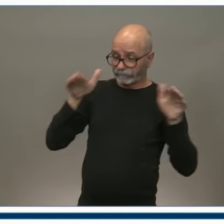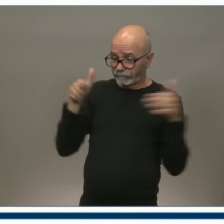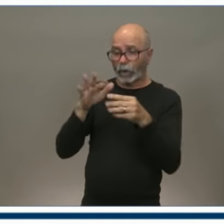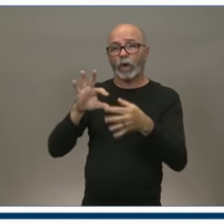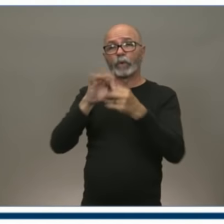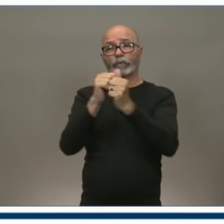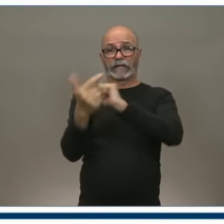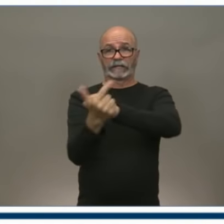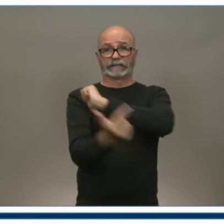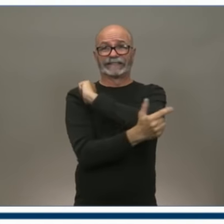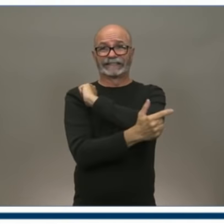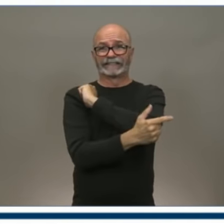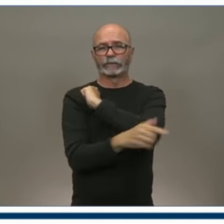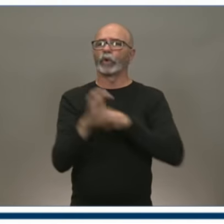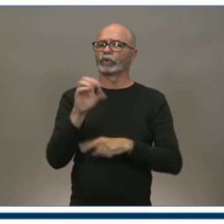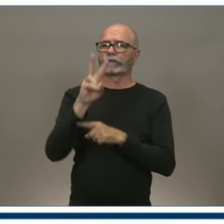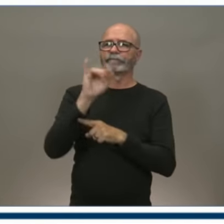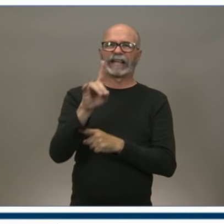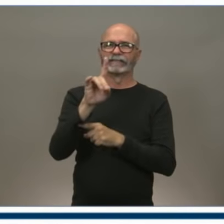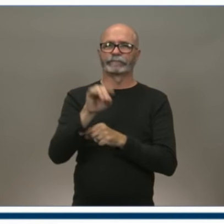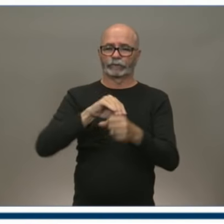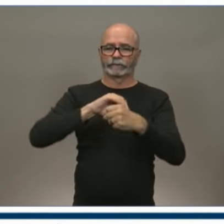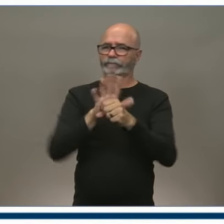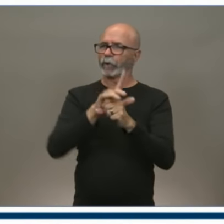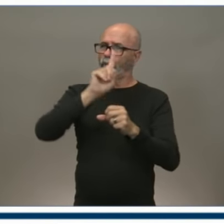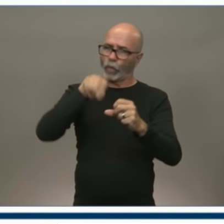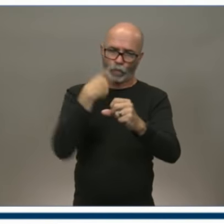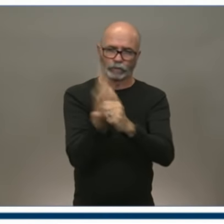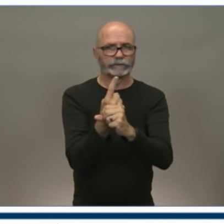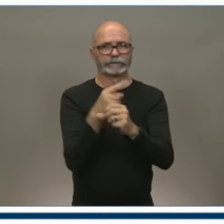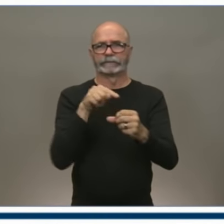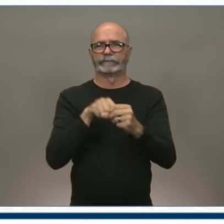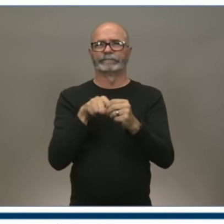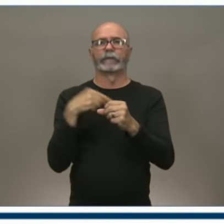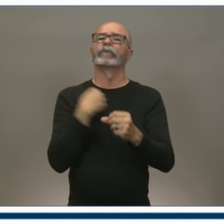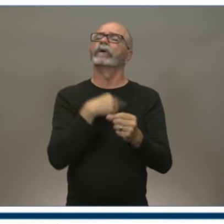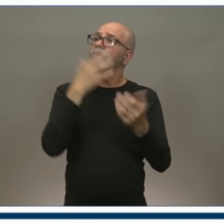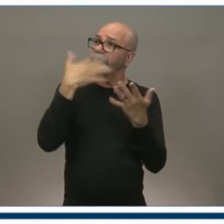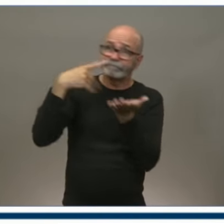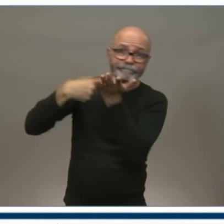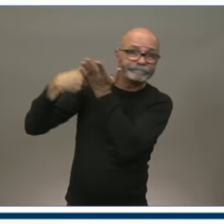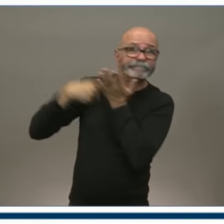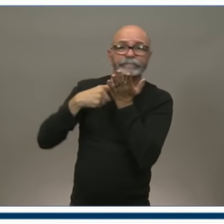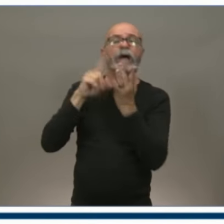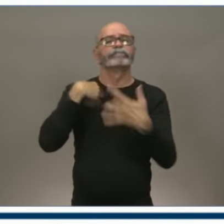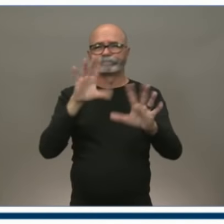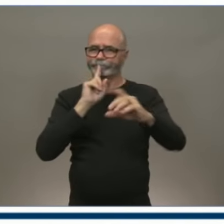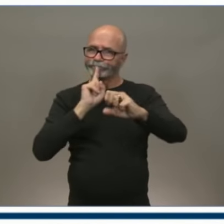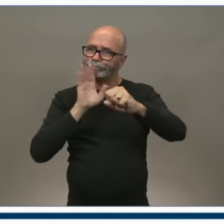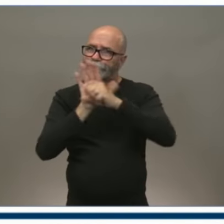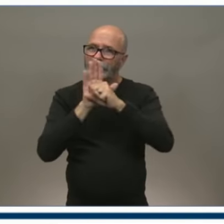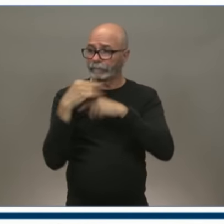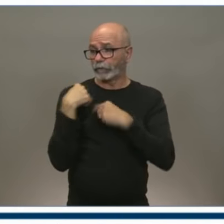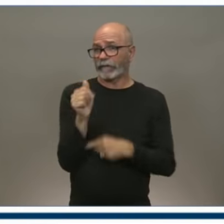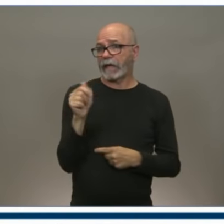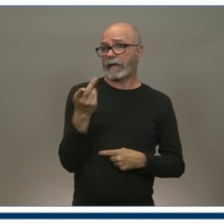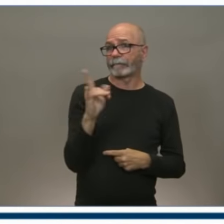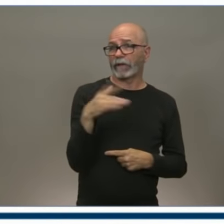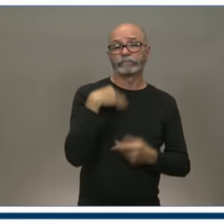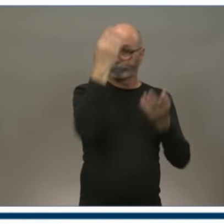around us, and I will stay committed and focused on that. As I said in April when I made the announcement that I was stepping down, that I would be here to